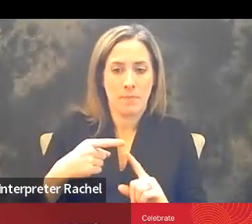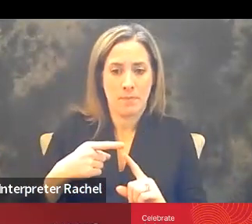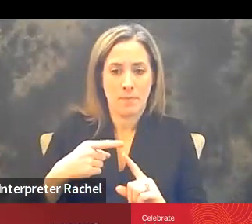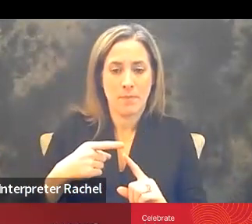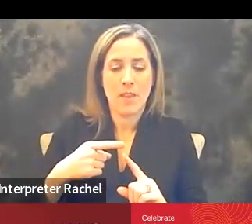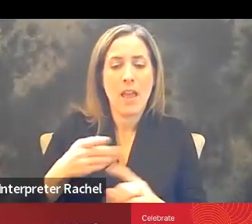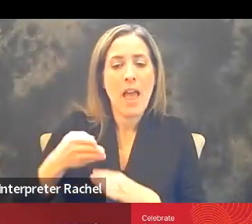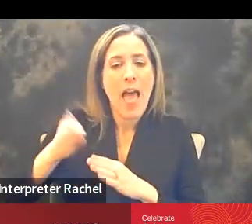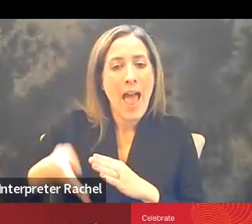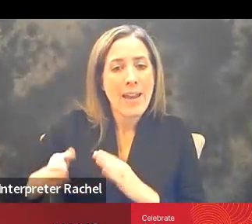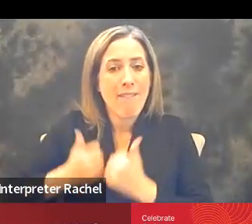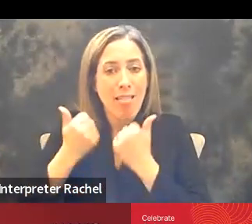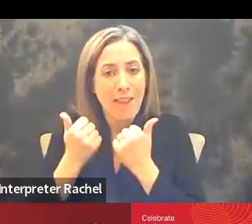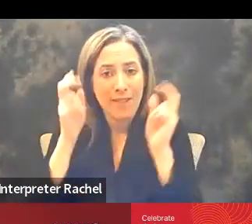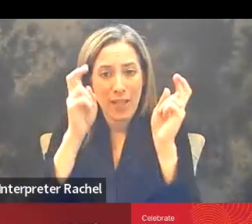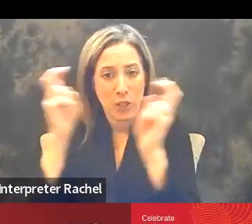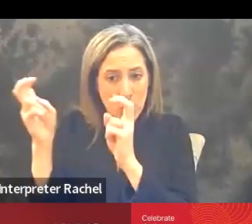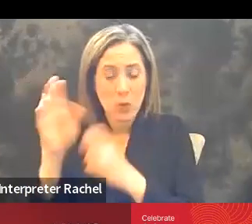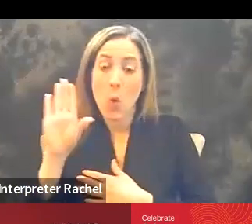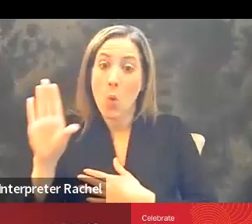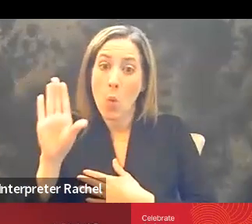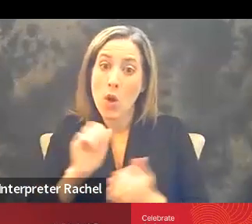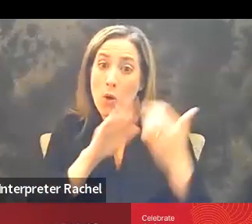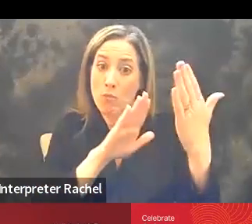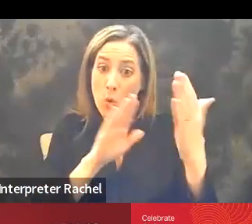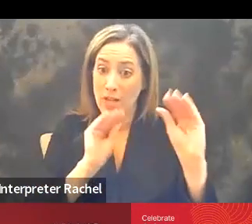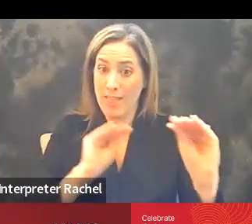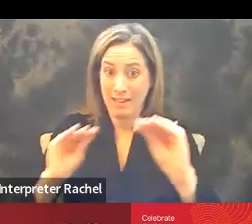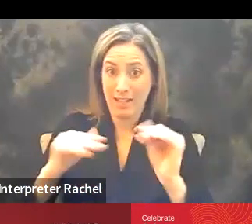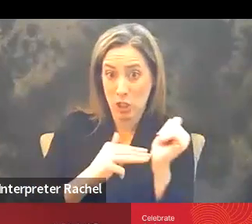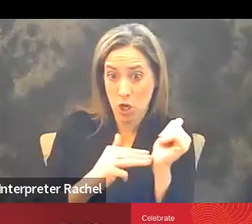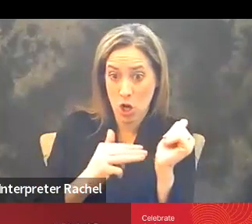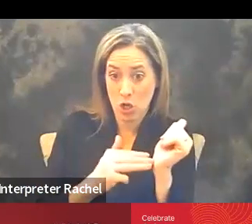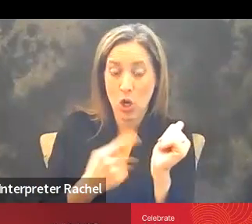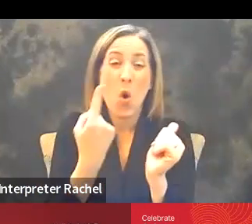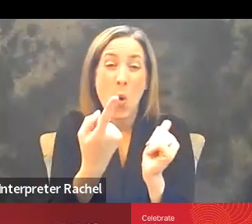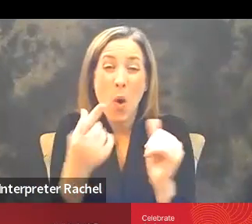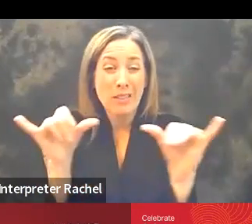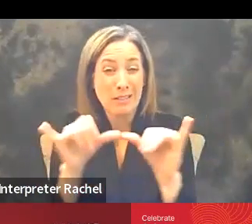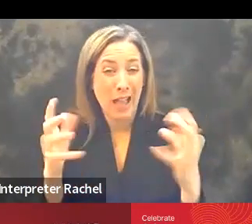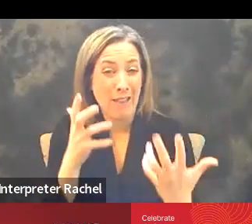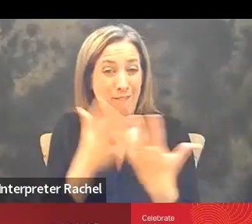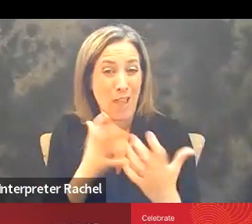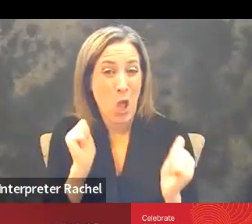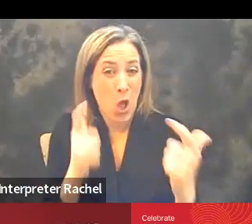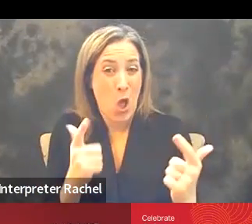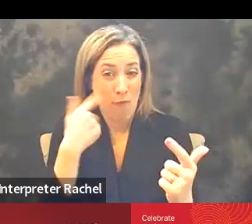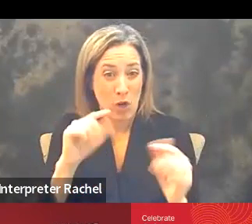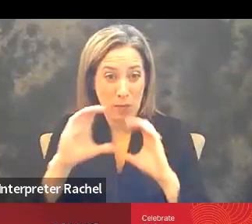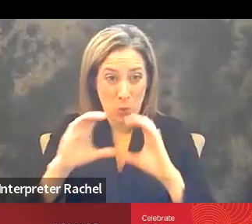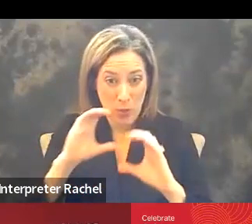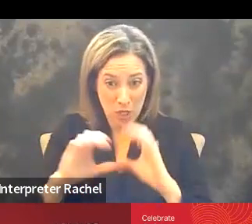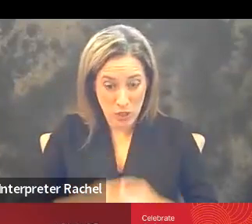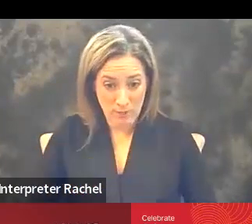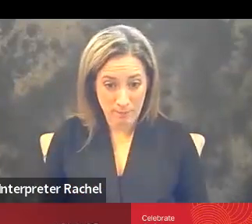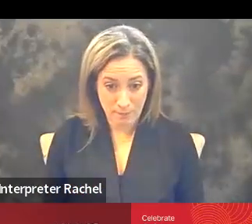end-of-life issues. And one of the approaches that they teach doctors, they essentially teach a one-size-fits-all approach to communication. And I'm